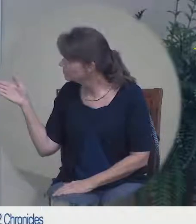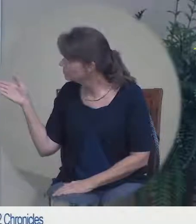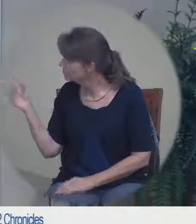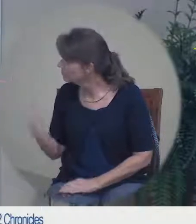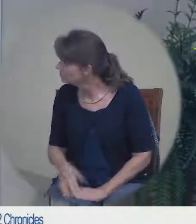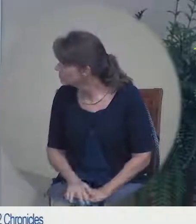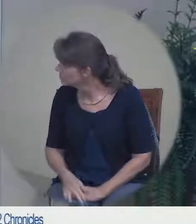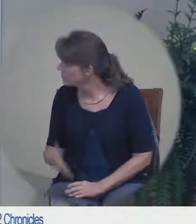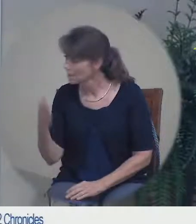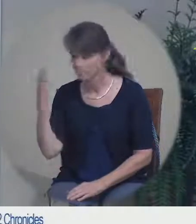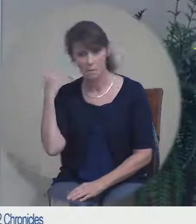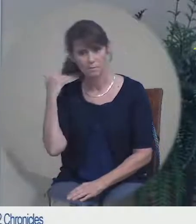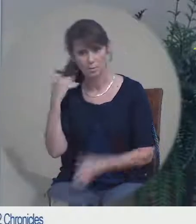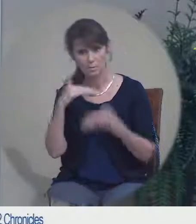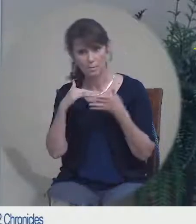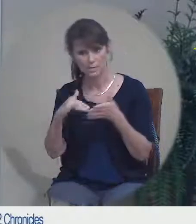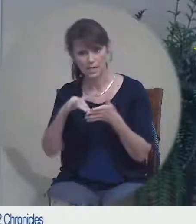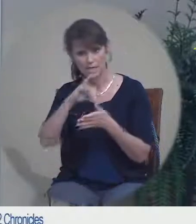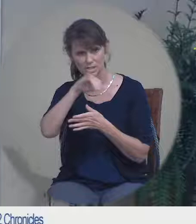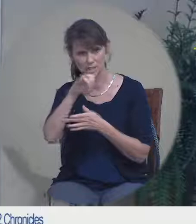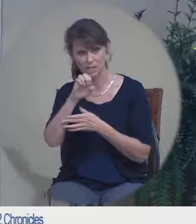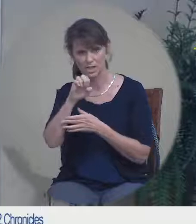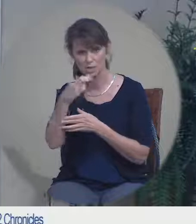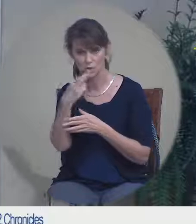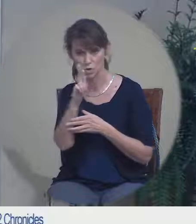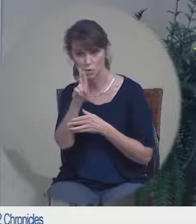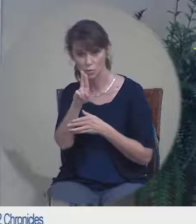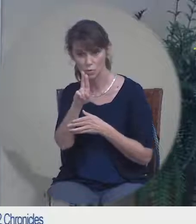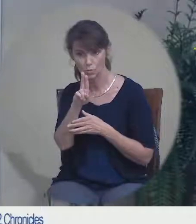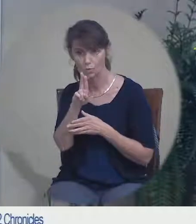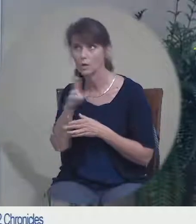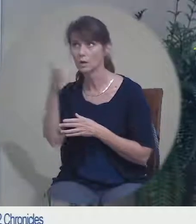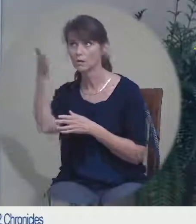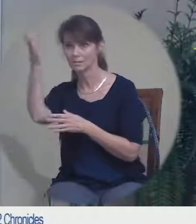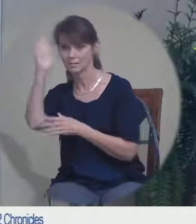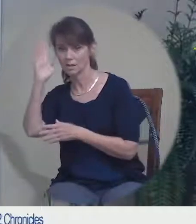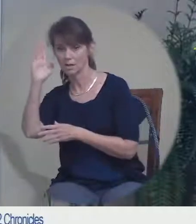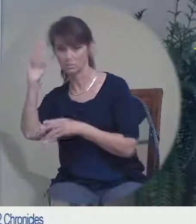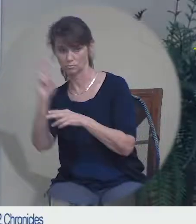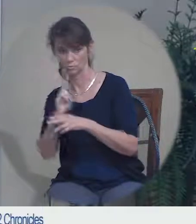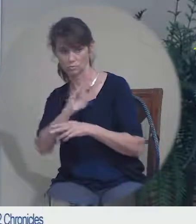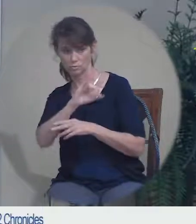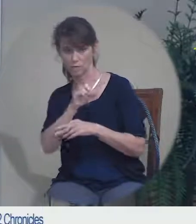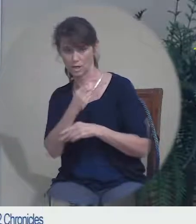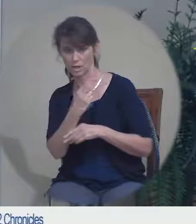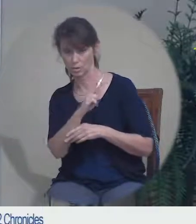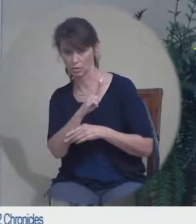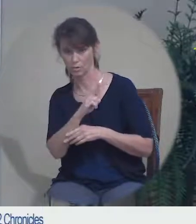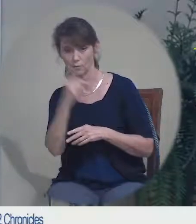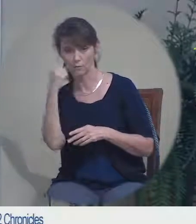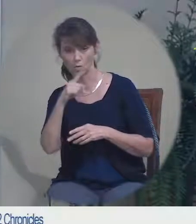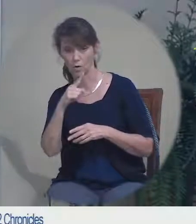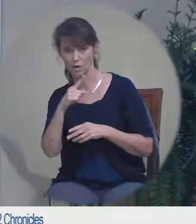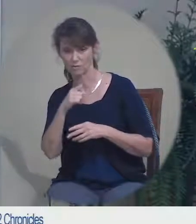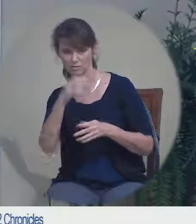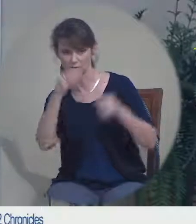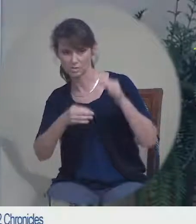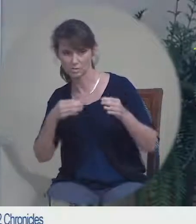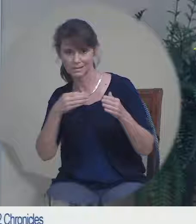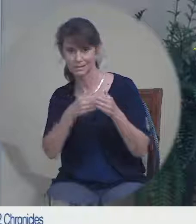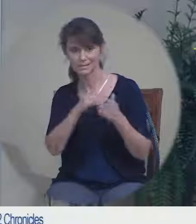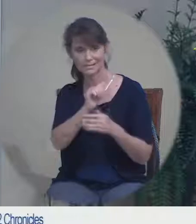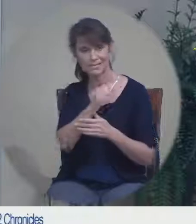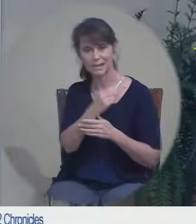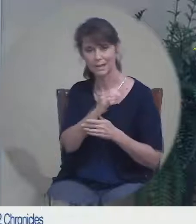Israel, who was really a sword in the God's hands to execute judgment on Ahab and Jezebel. And we looked